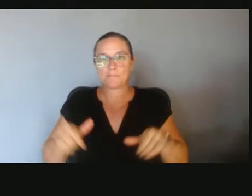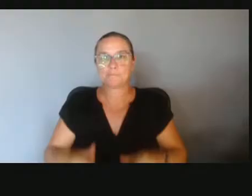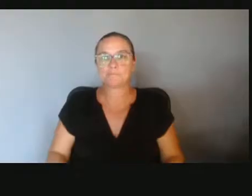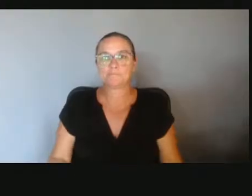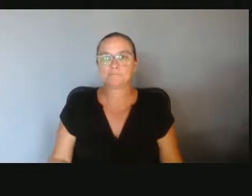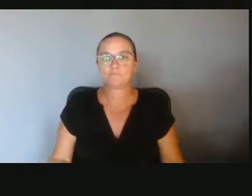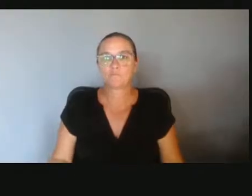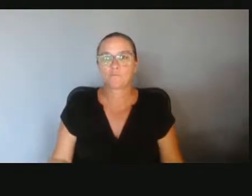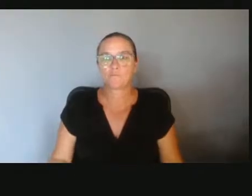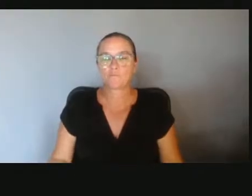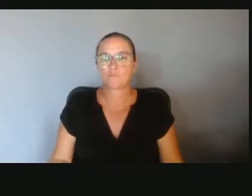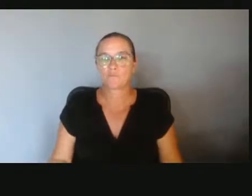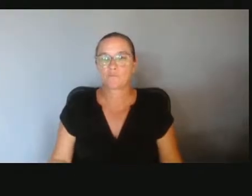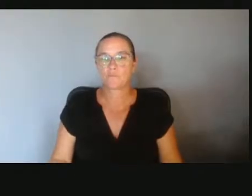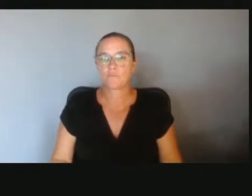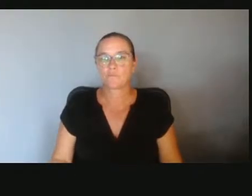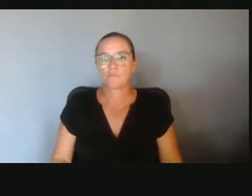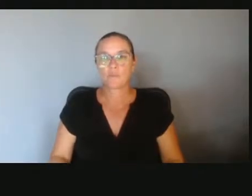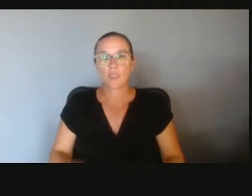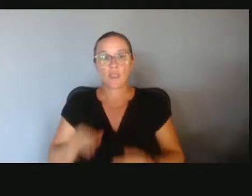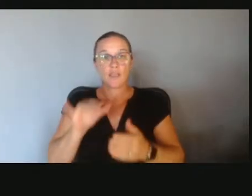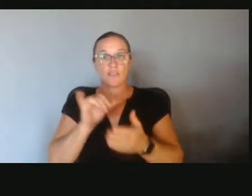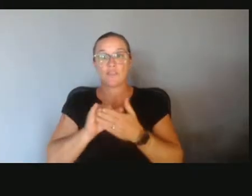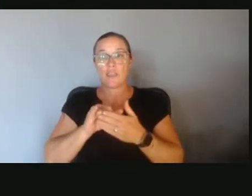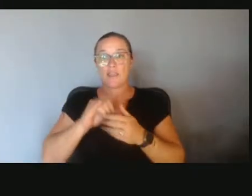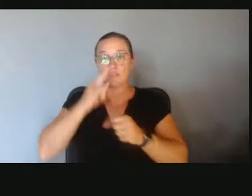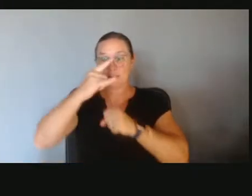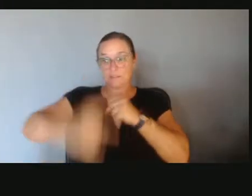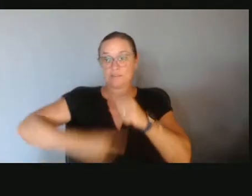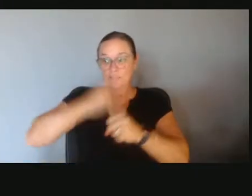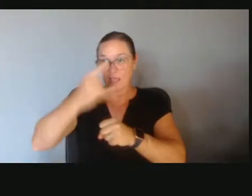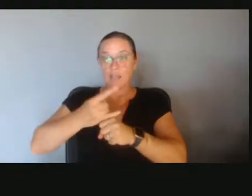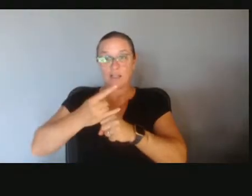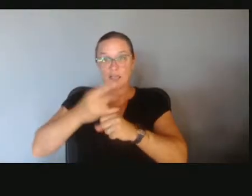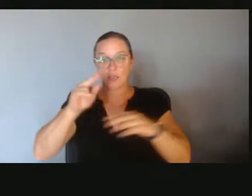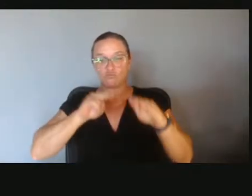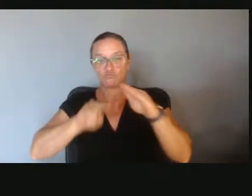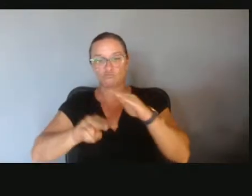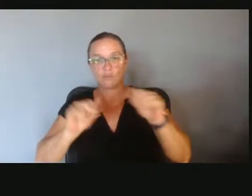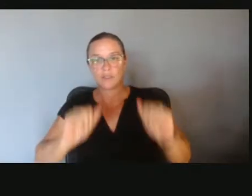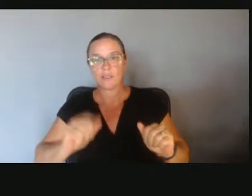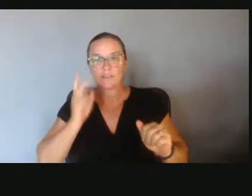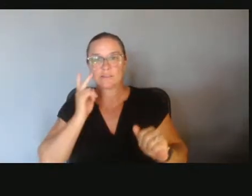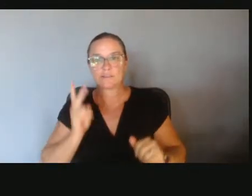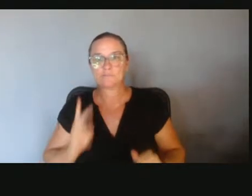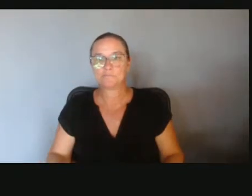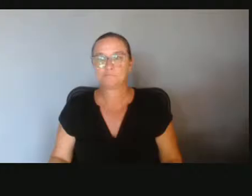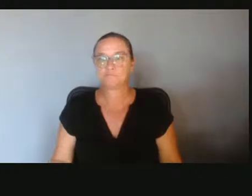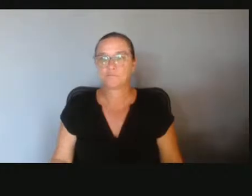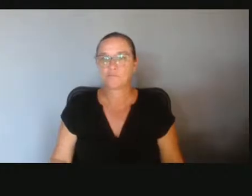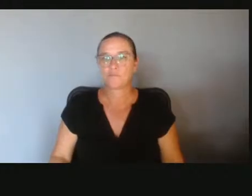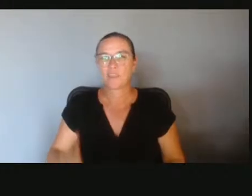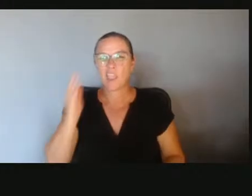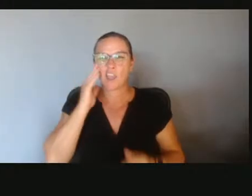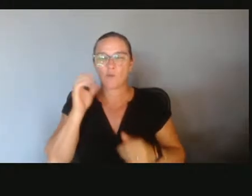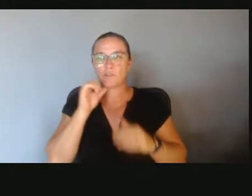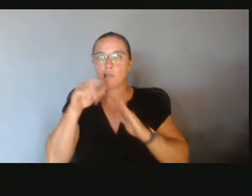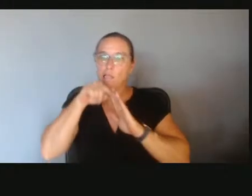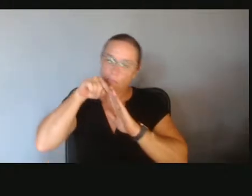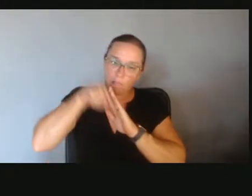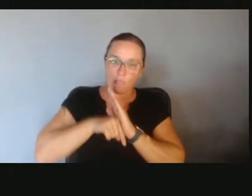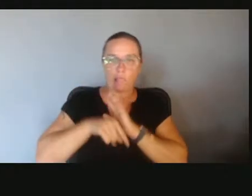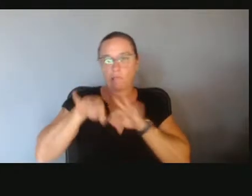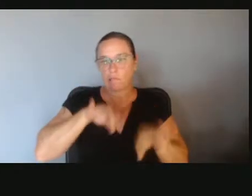So that is the satellite insight we can get. And it's not super in-depth because I'm not an expert on